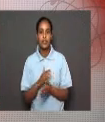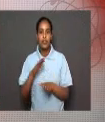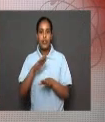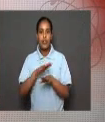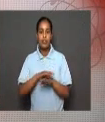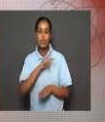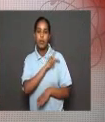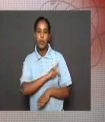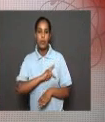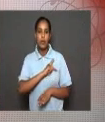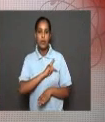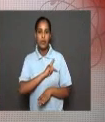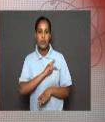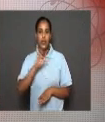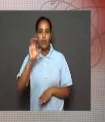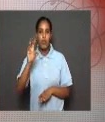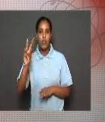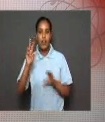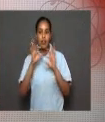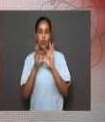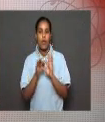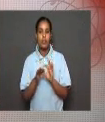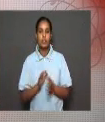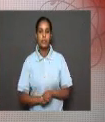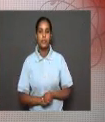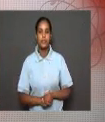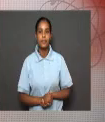the properties of covalent compounds.